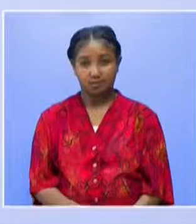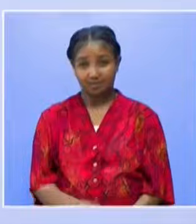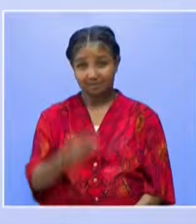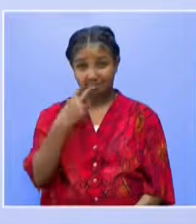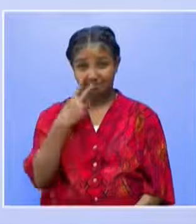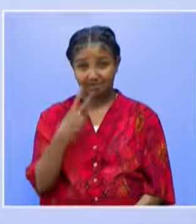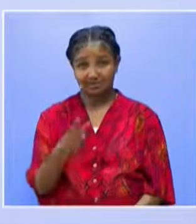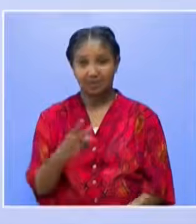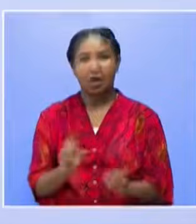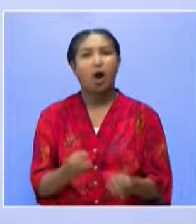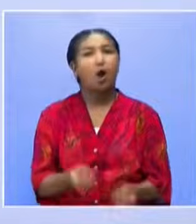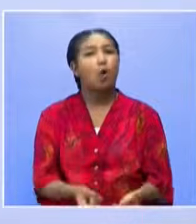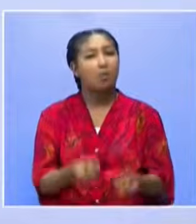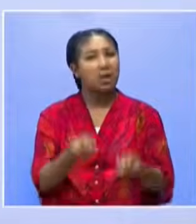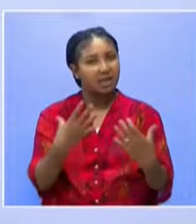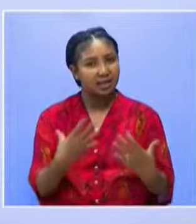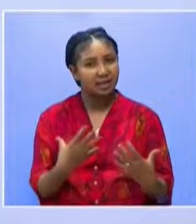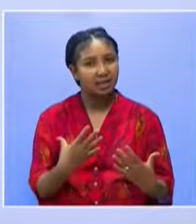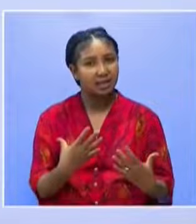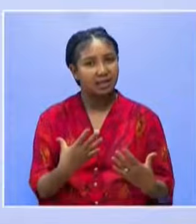Yes? How many